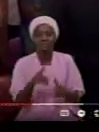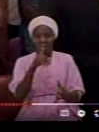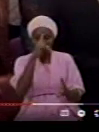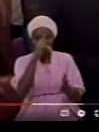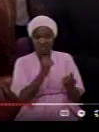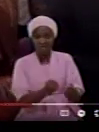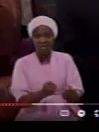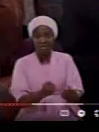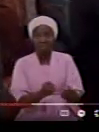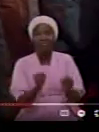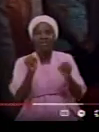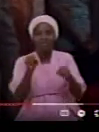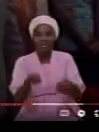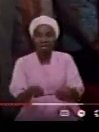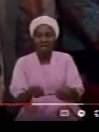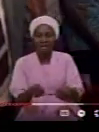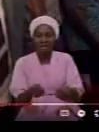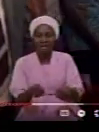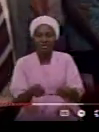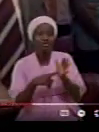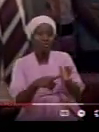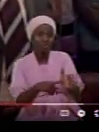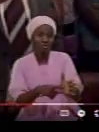Faith can express joy.